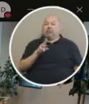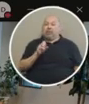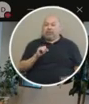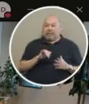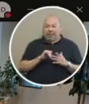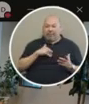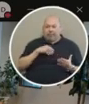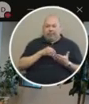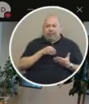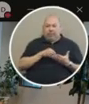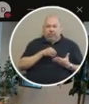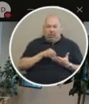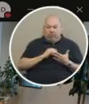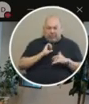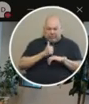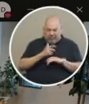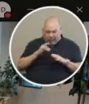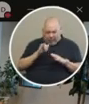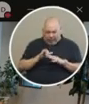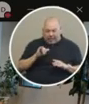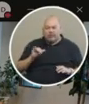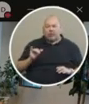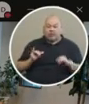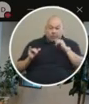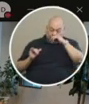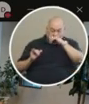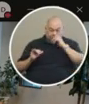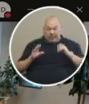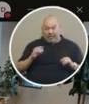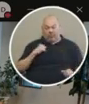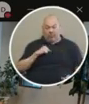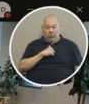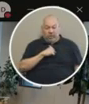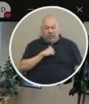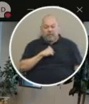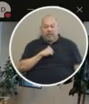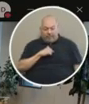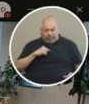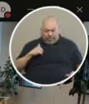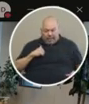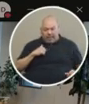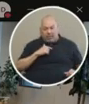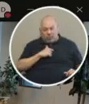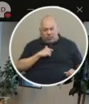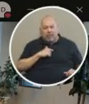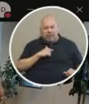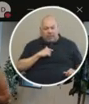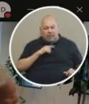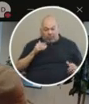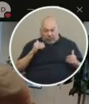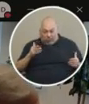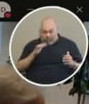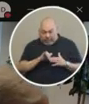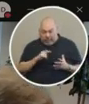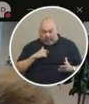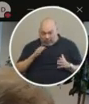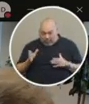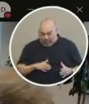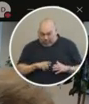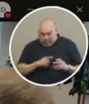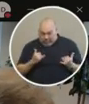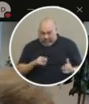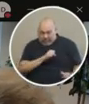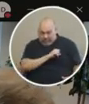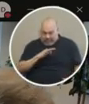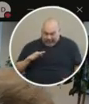have dollars set aside for this as well. And if we go forward with this, which we plan to as a